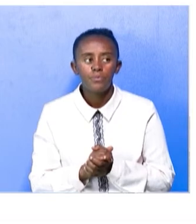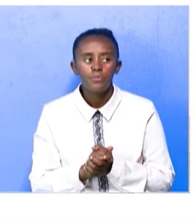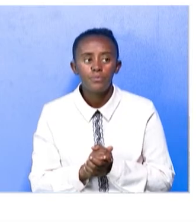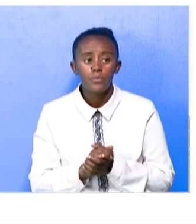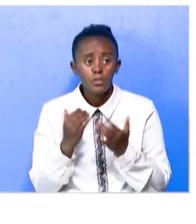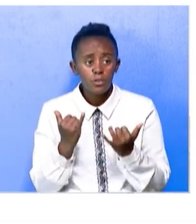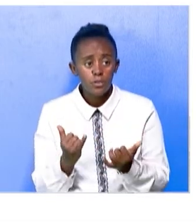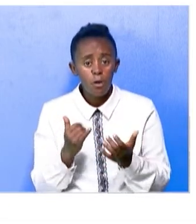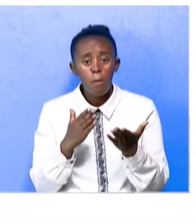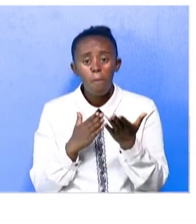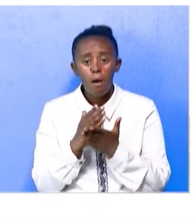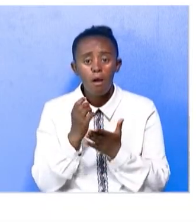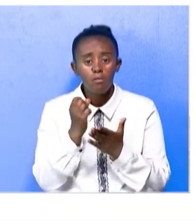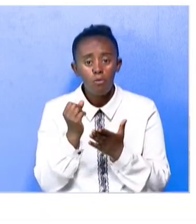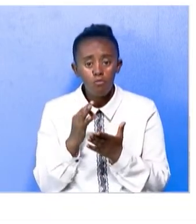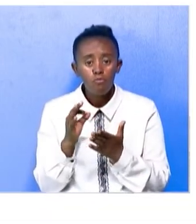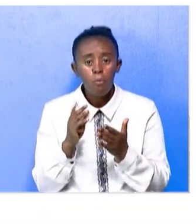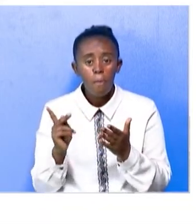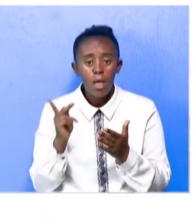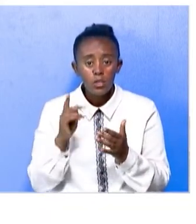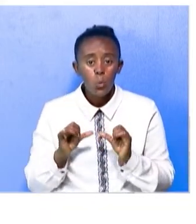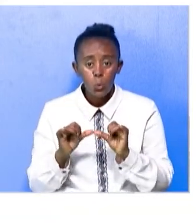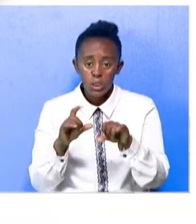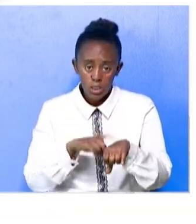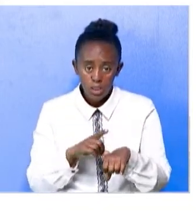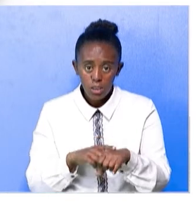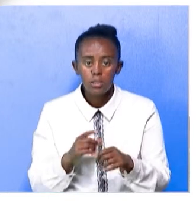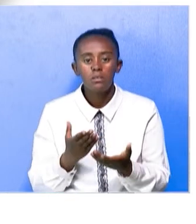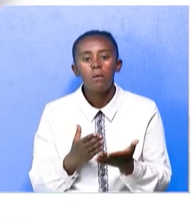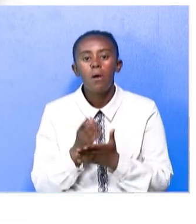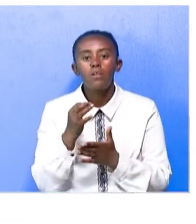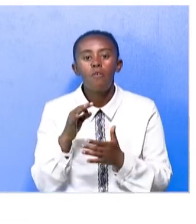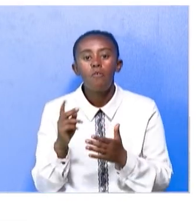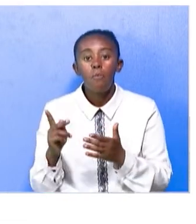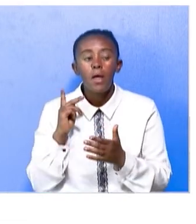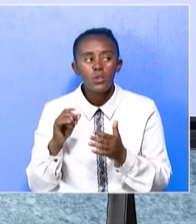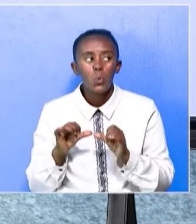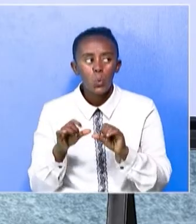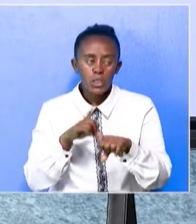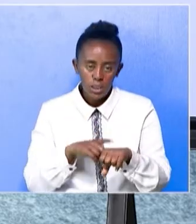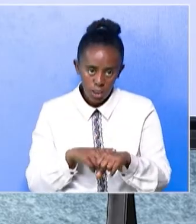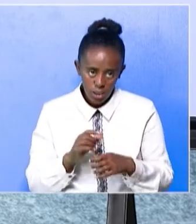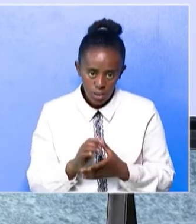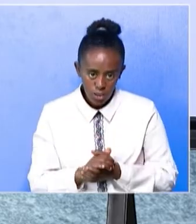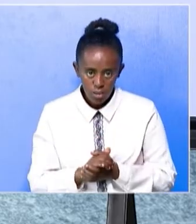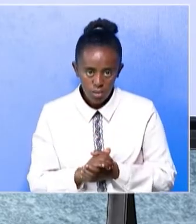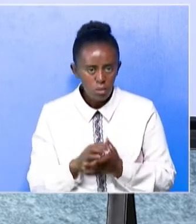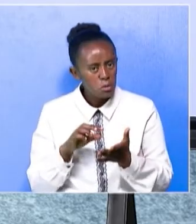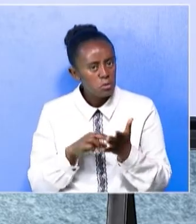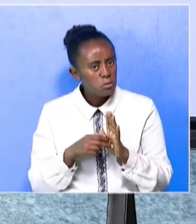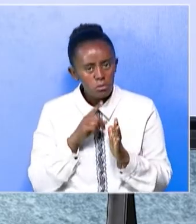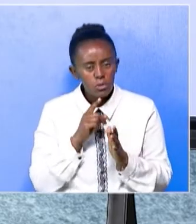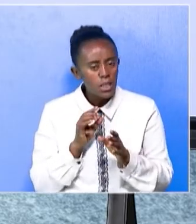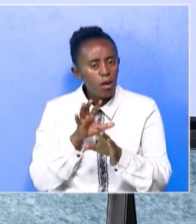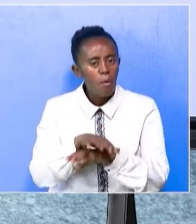Still now it's a part of past continuous tense, students. It's a part of past continuous tense. What do I mean by that,